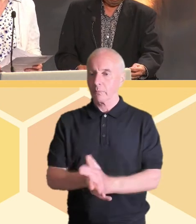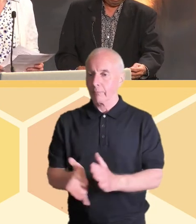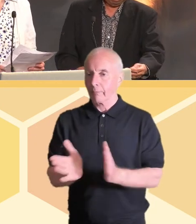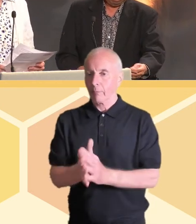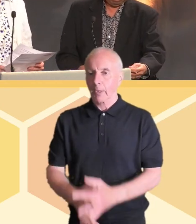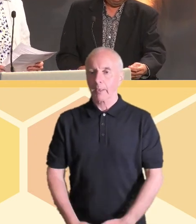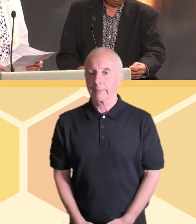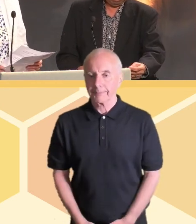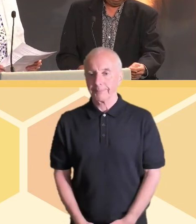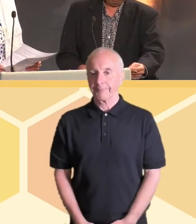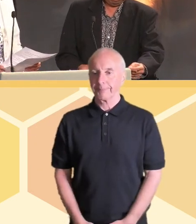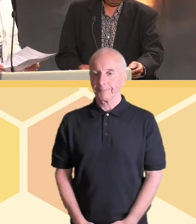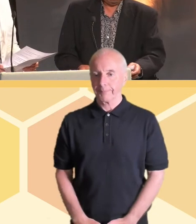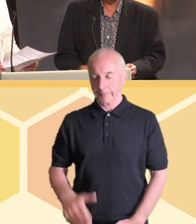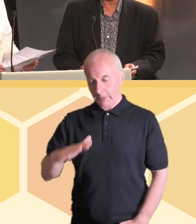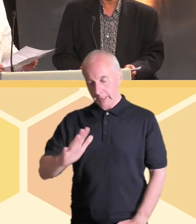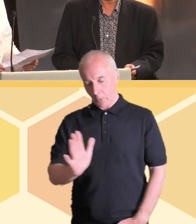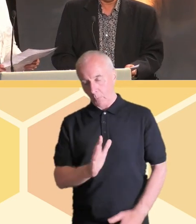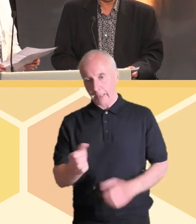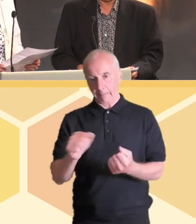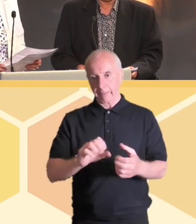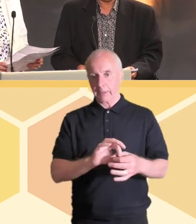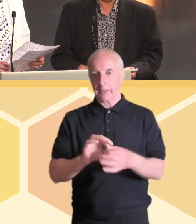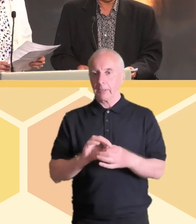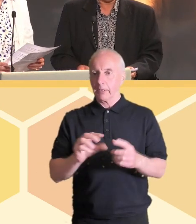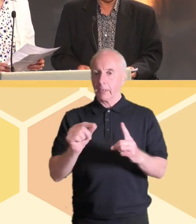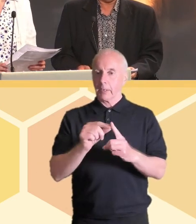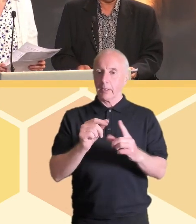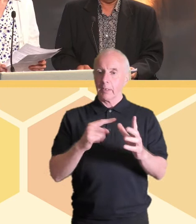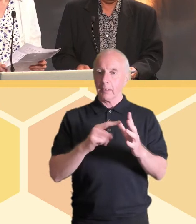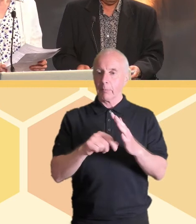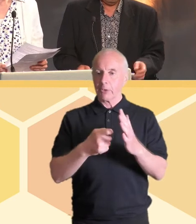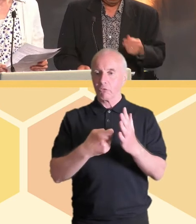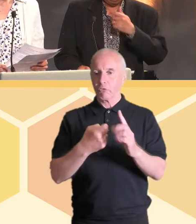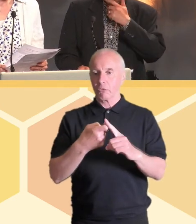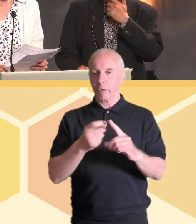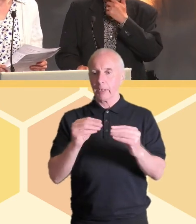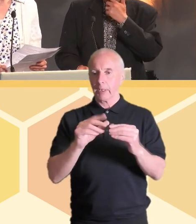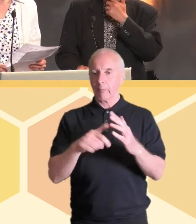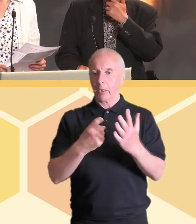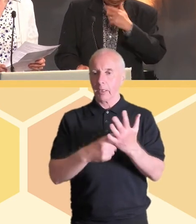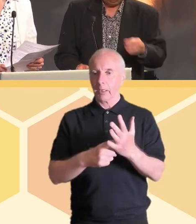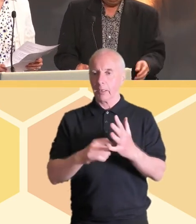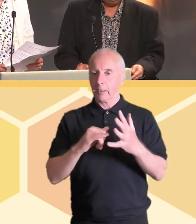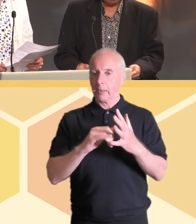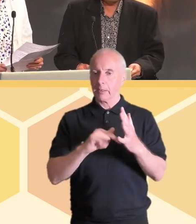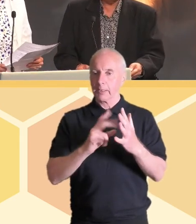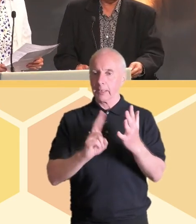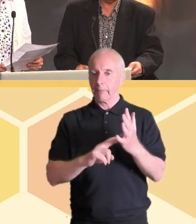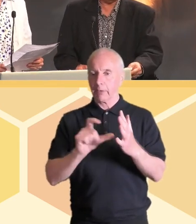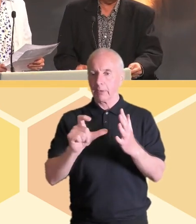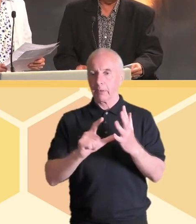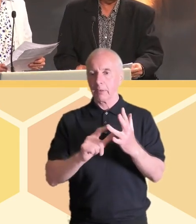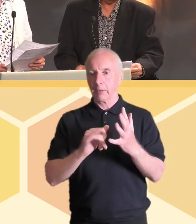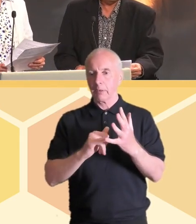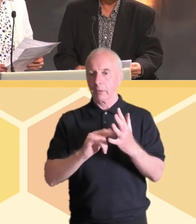From the Southwest Baptist Association, we have the Reverend Patrick Barker, the Reverend Dr. Stephen Coslett, the